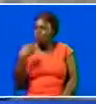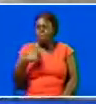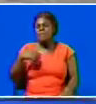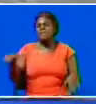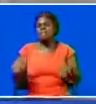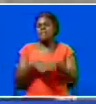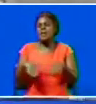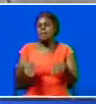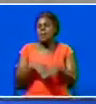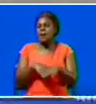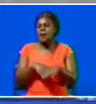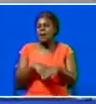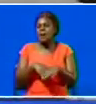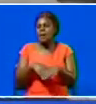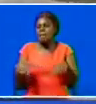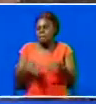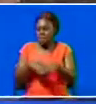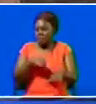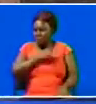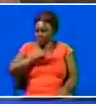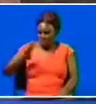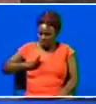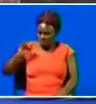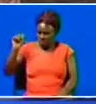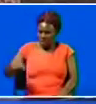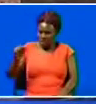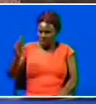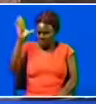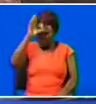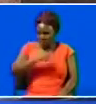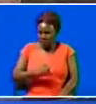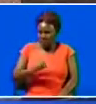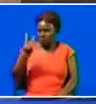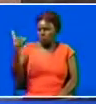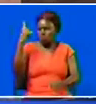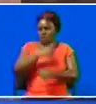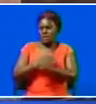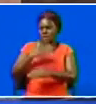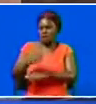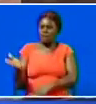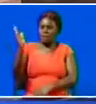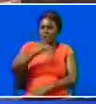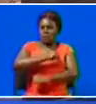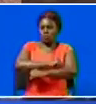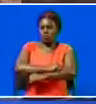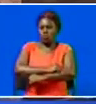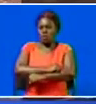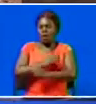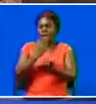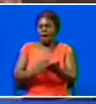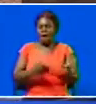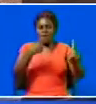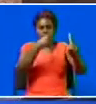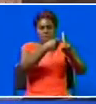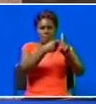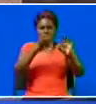member. You're a member of the, yes, of the board. Sadia went missing just 2 days after reporting from the half-term break.